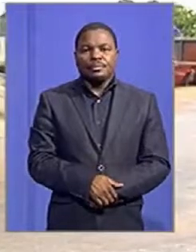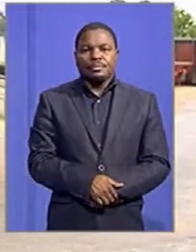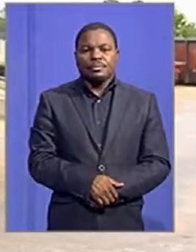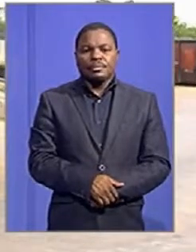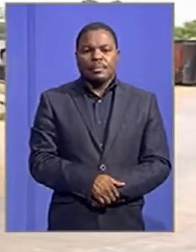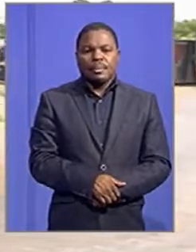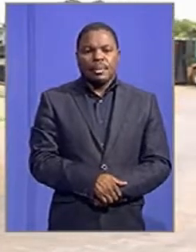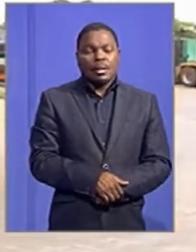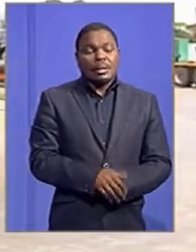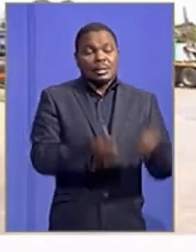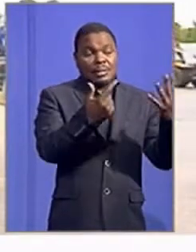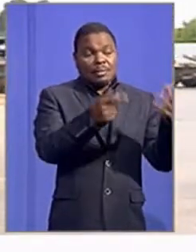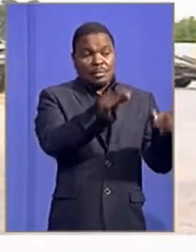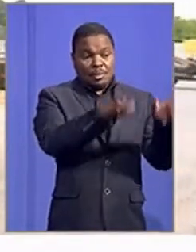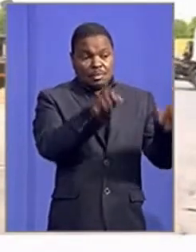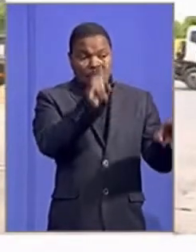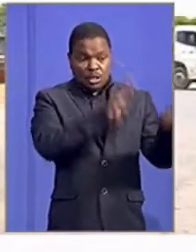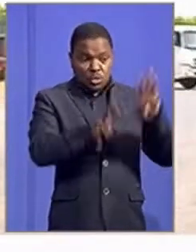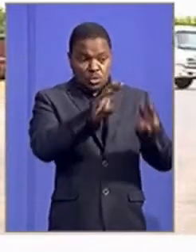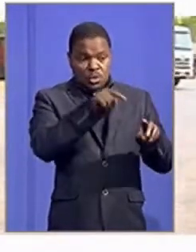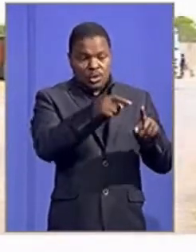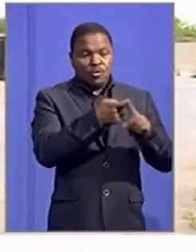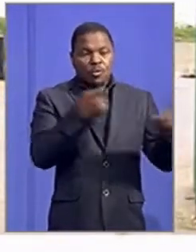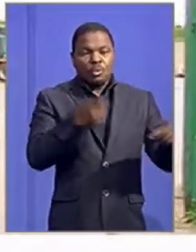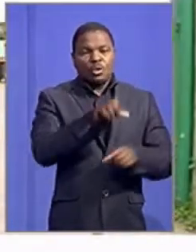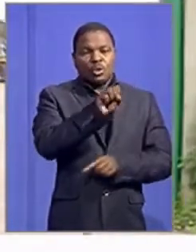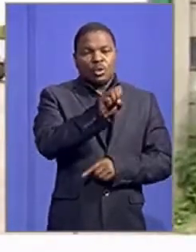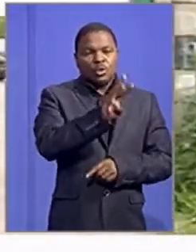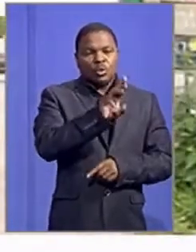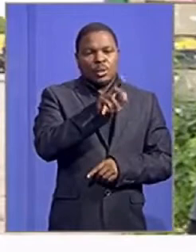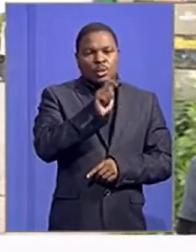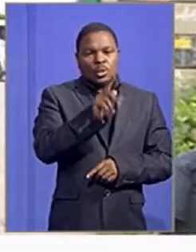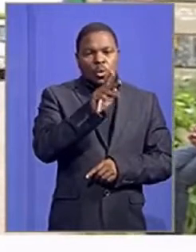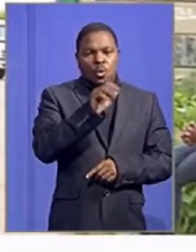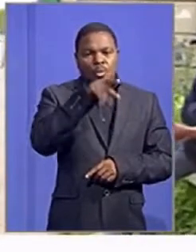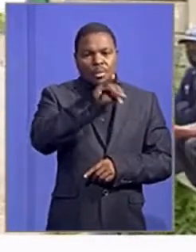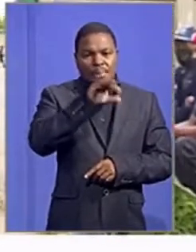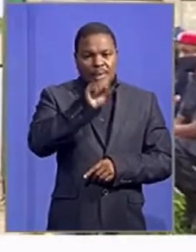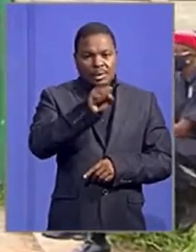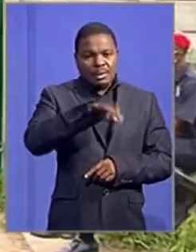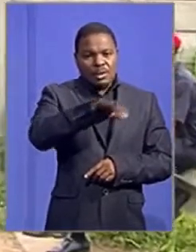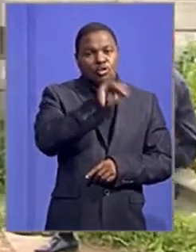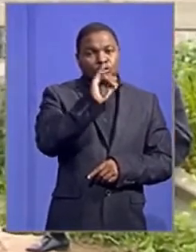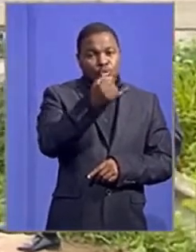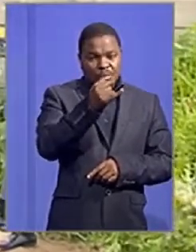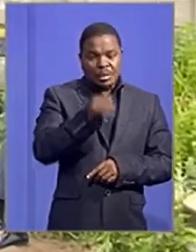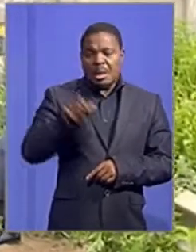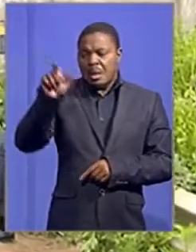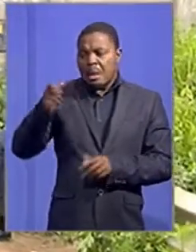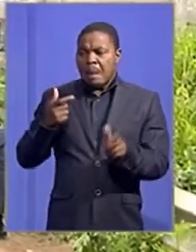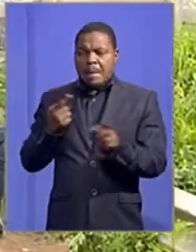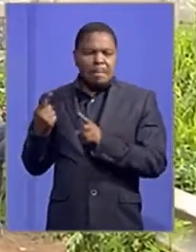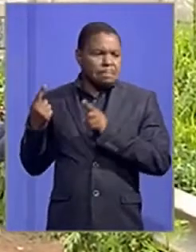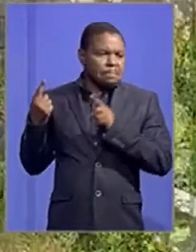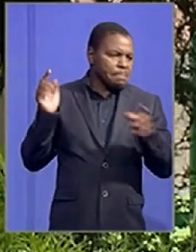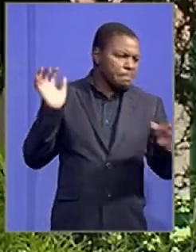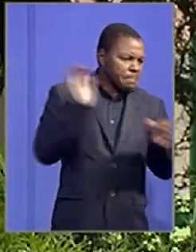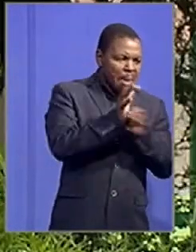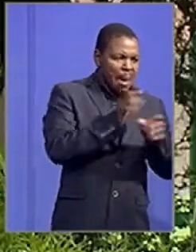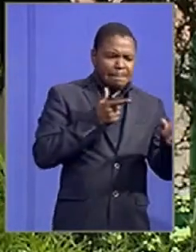Bahlanka ba supileng depong ya Pikitup swart copies tlasa masepala wa Johannesburg ba futhetswe ke monna ya hlometseng ka sethunya mme ho